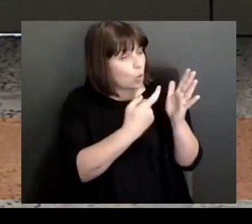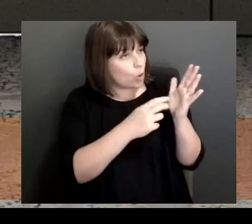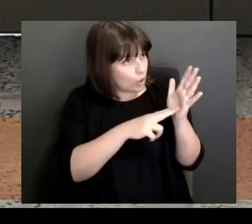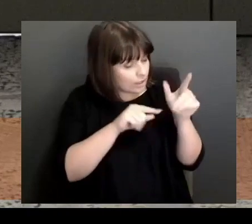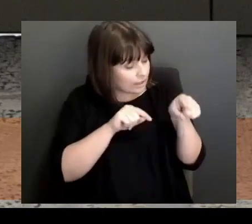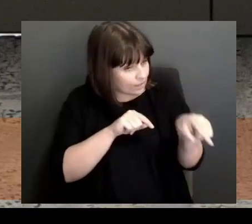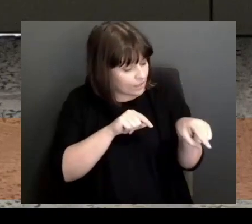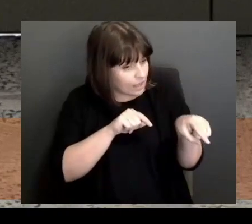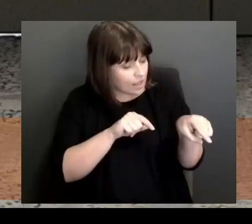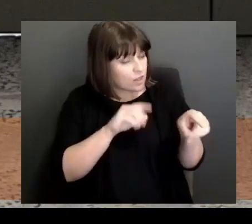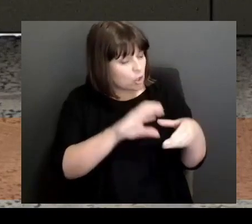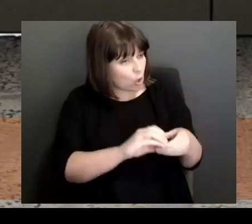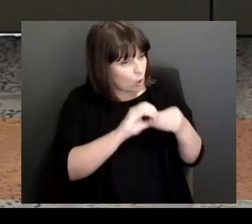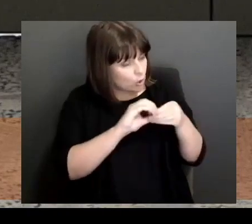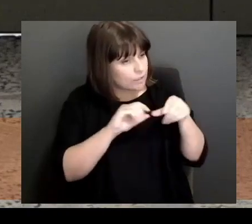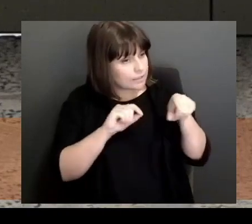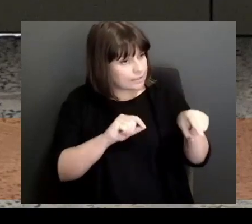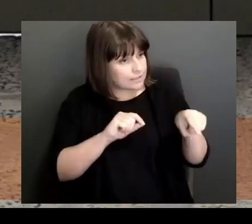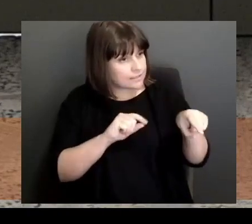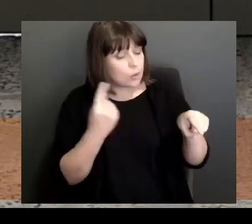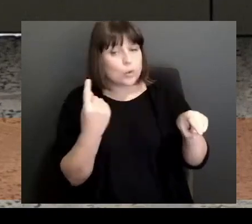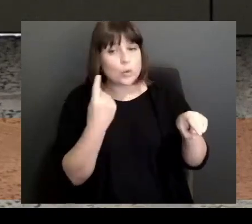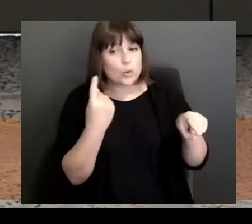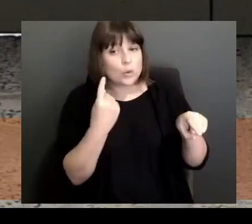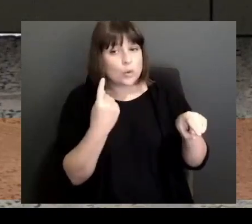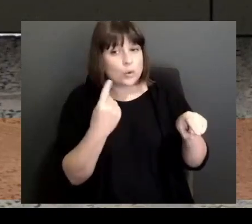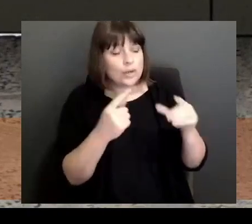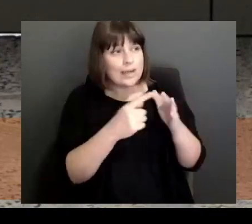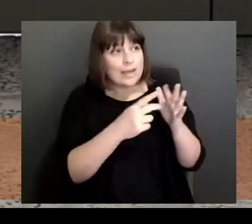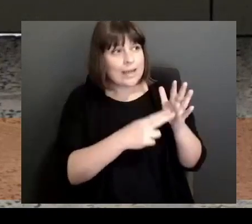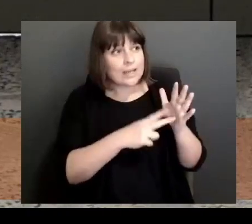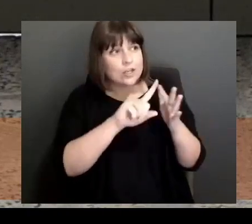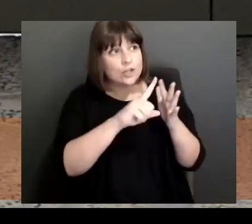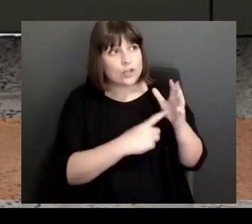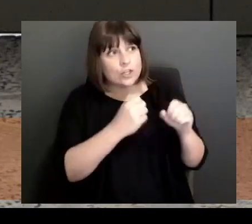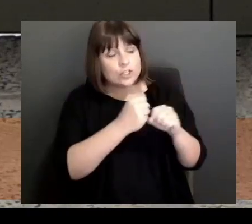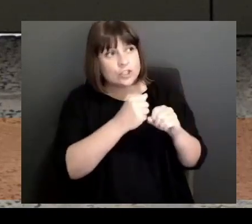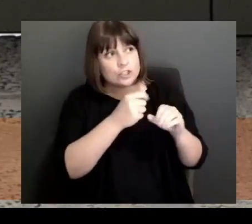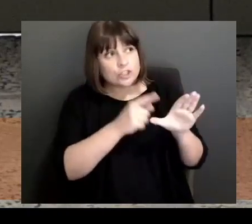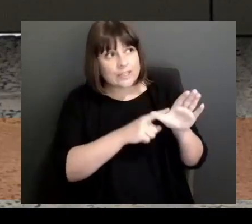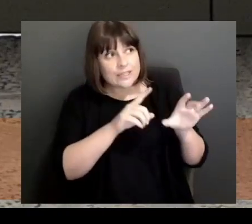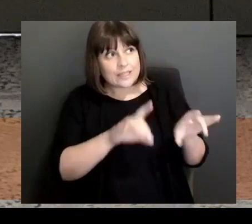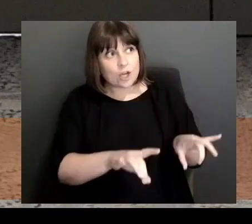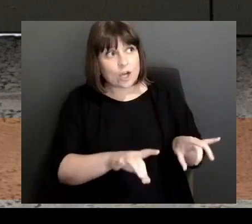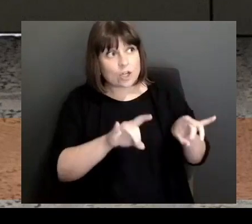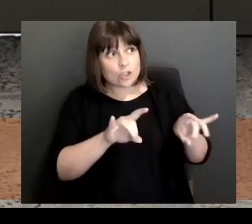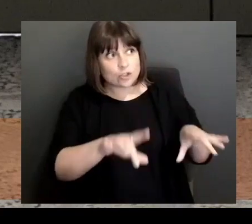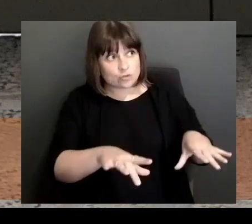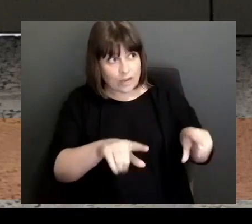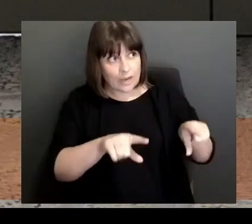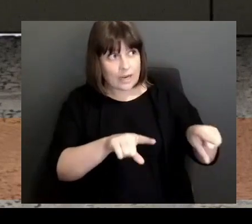The owners of Yallourn is Energy Australia, and the date of the closure of 2028